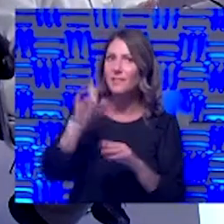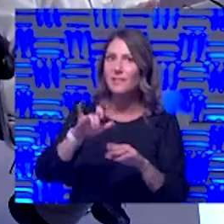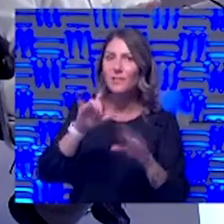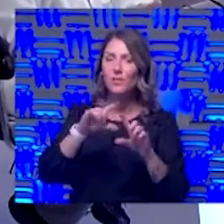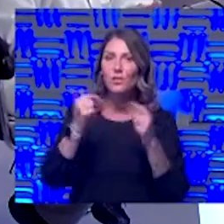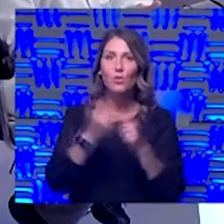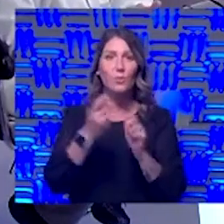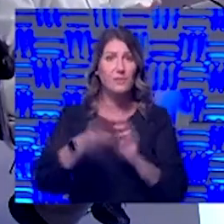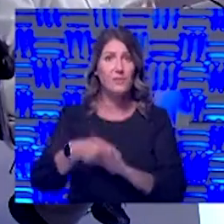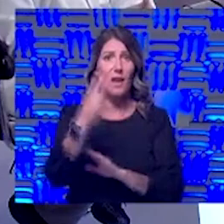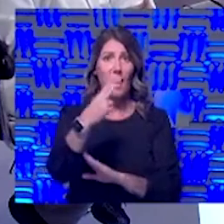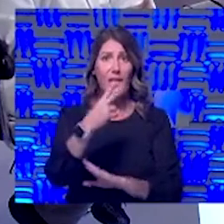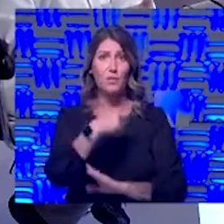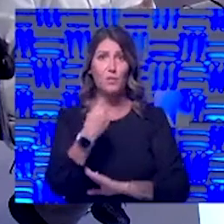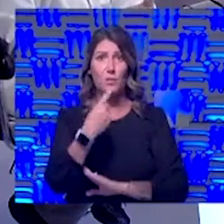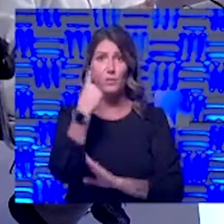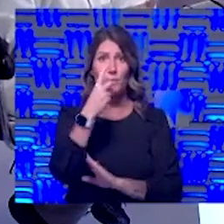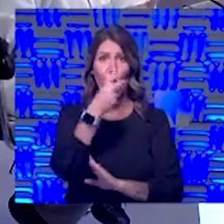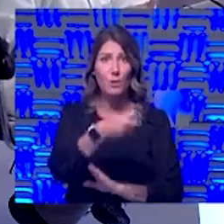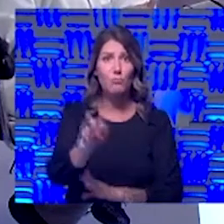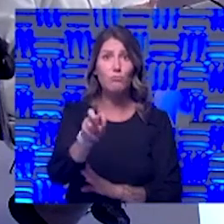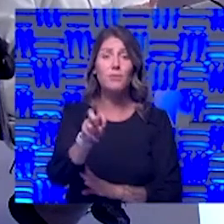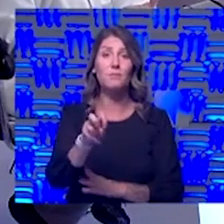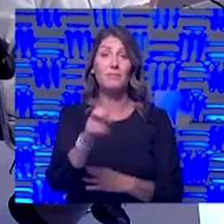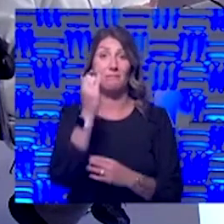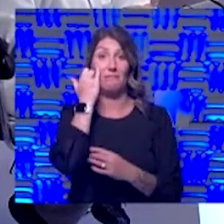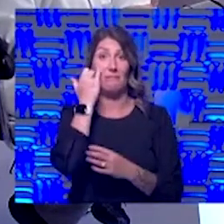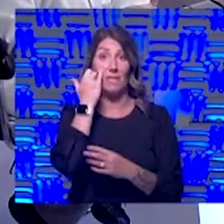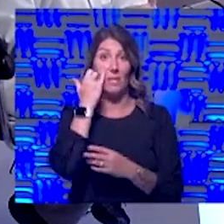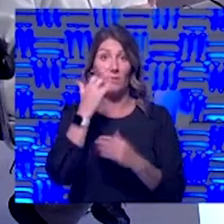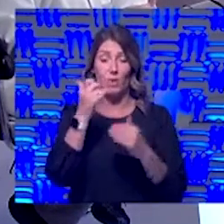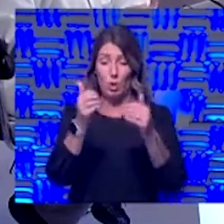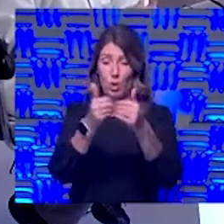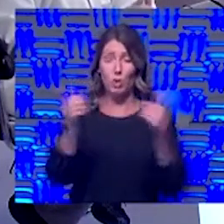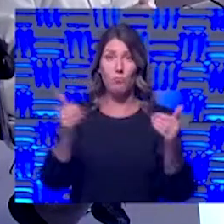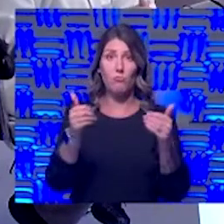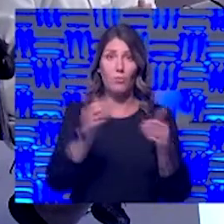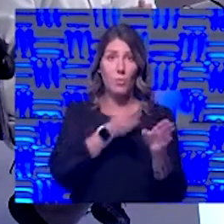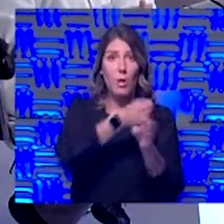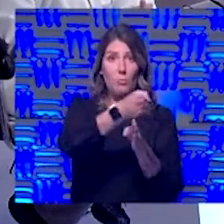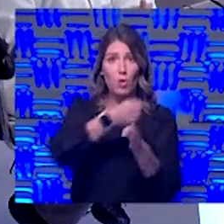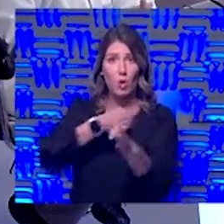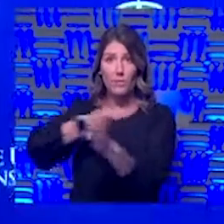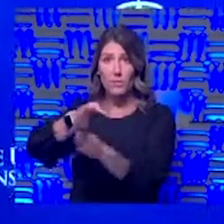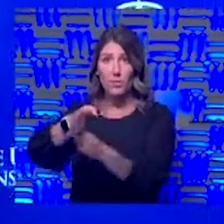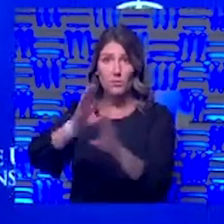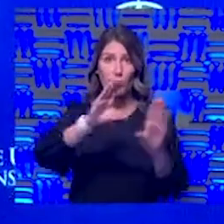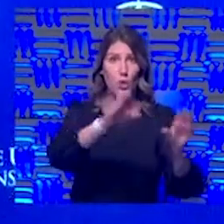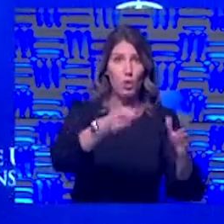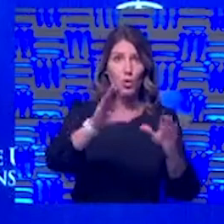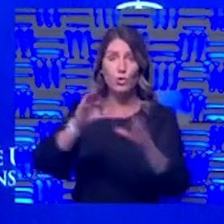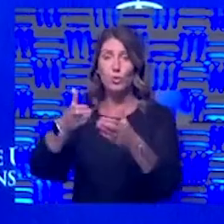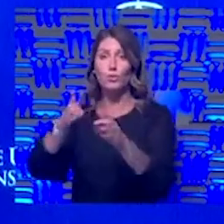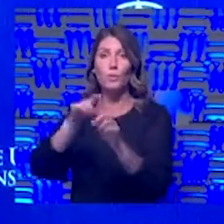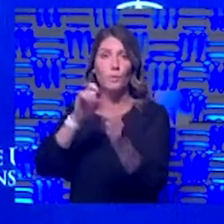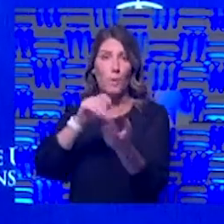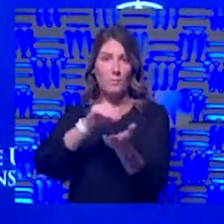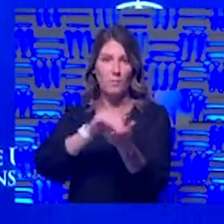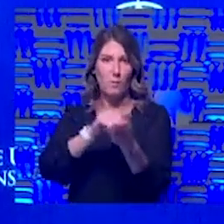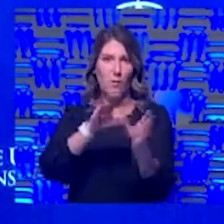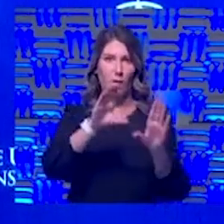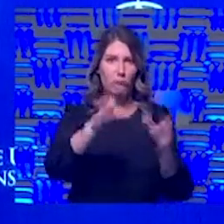the highest risk for transmission too. Yeah. If you look at it, if you divide this up into professional groups, from a physician